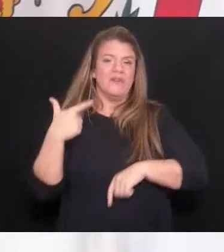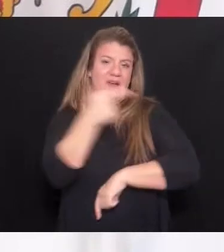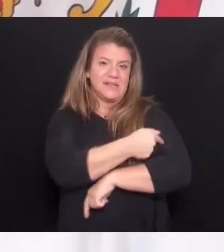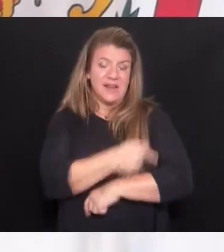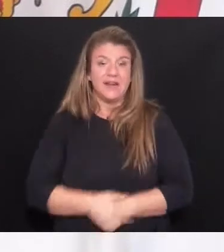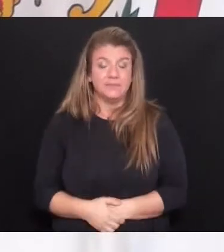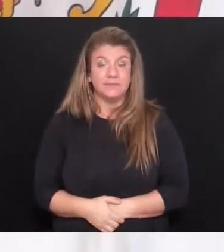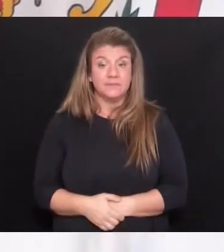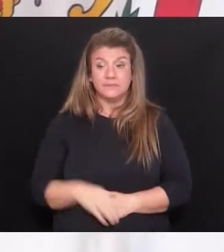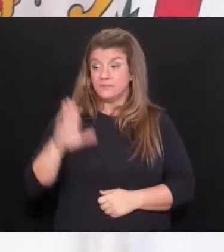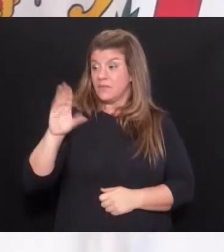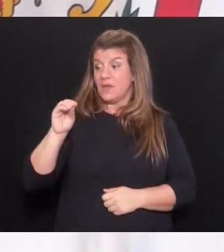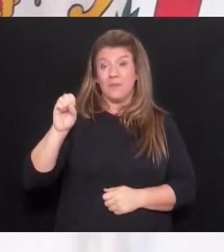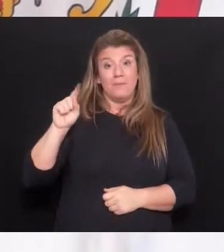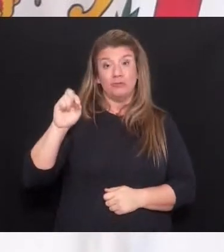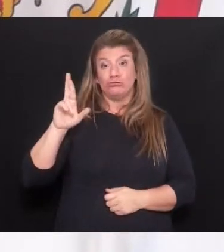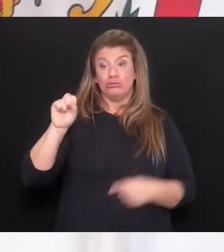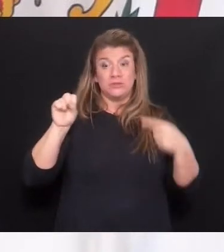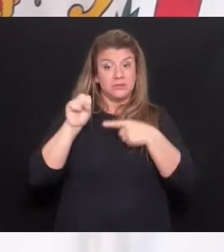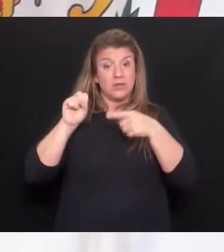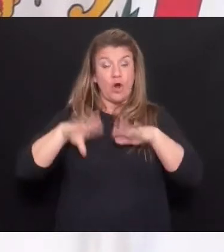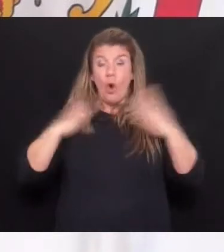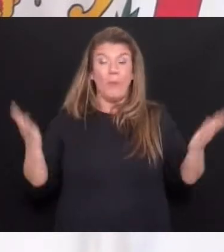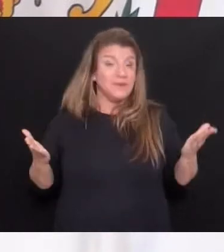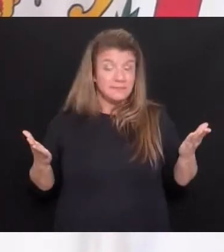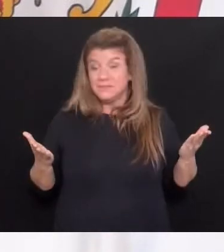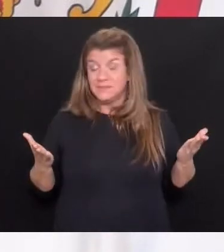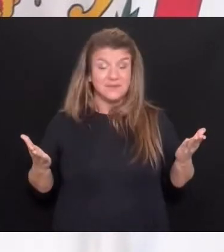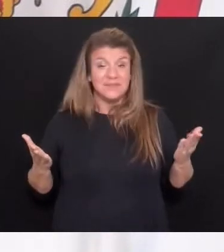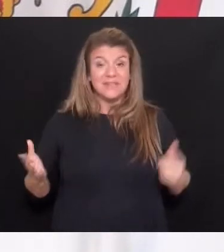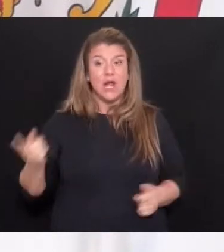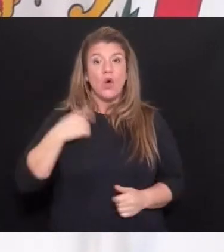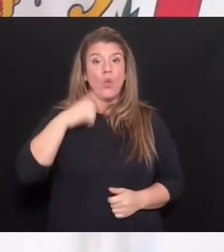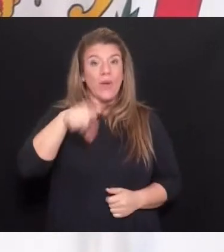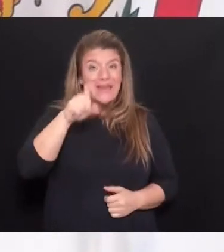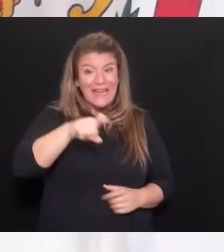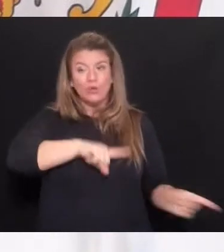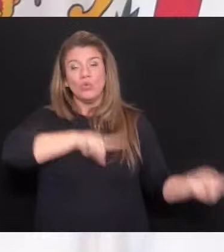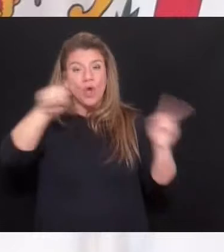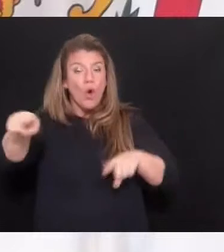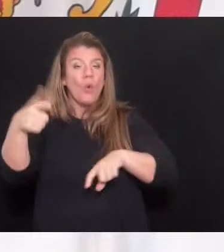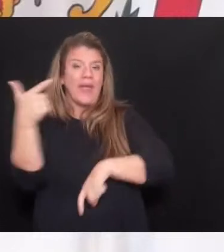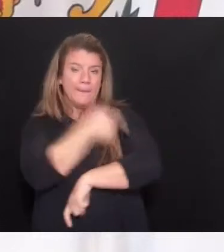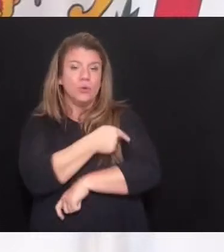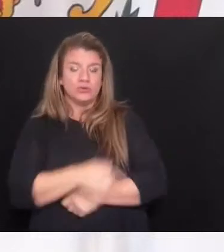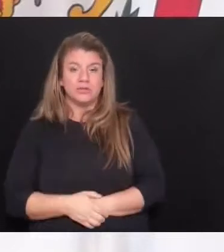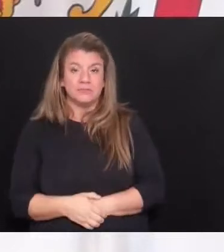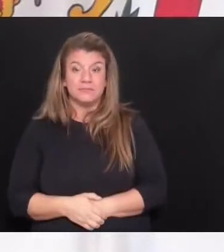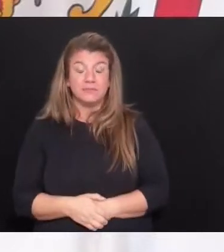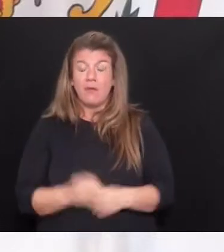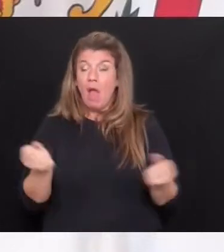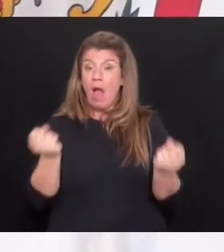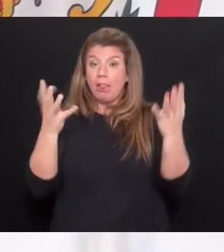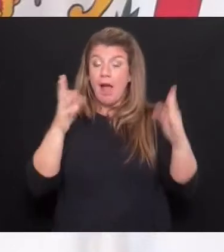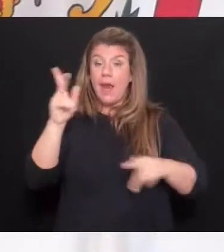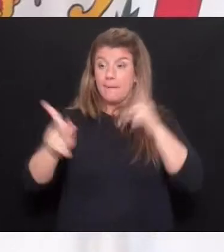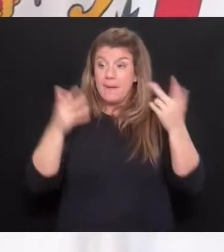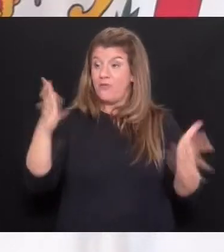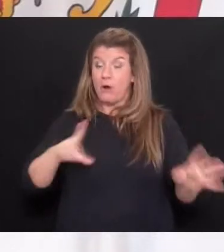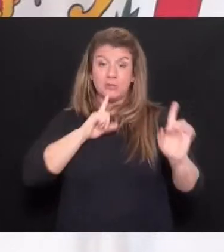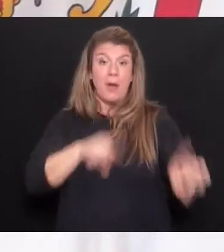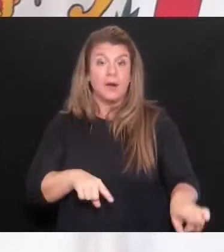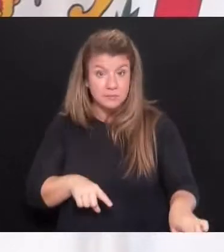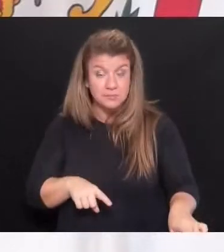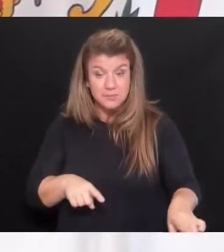The boosters are open. We need a run on the bank. A lot of people have responded. And as